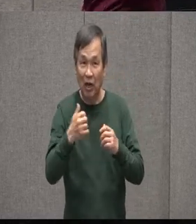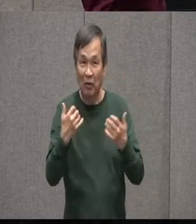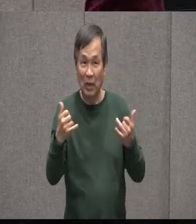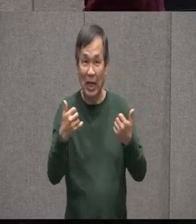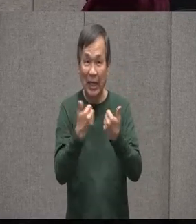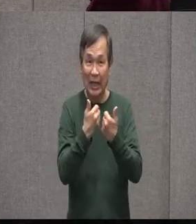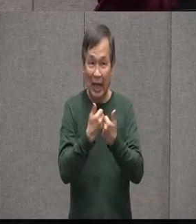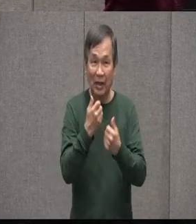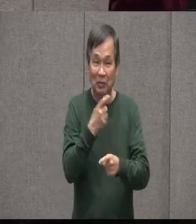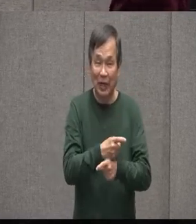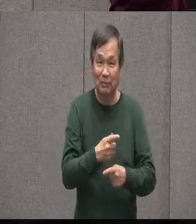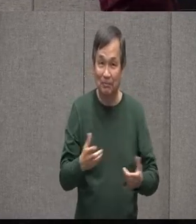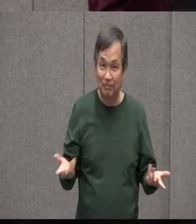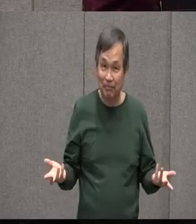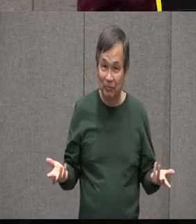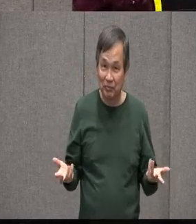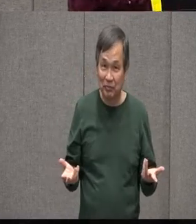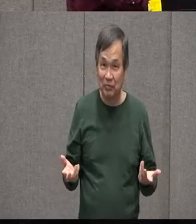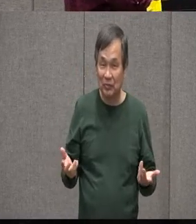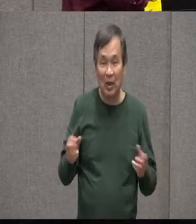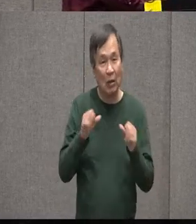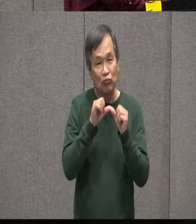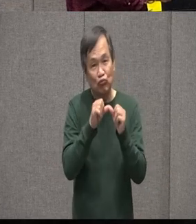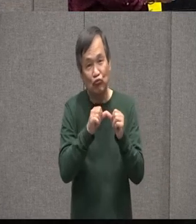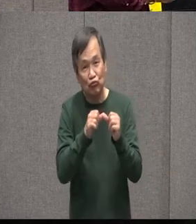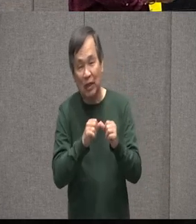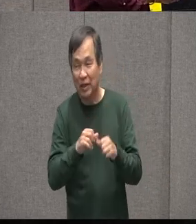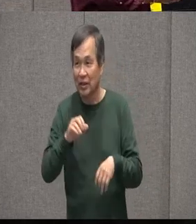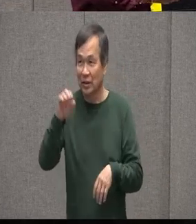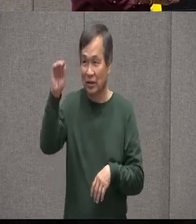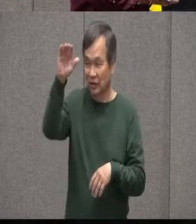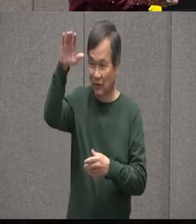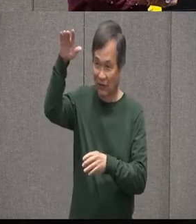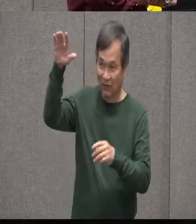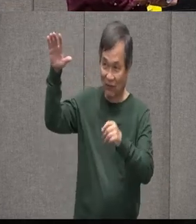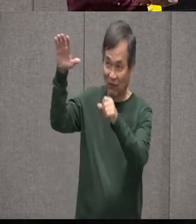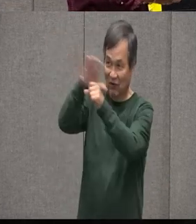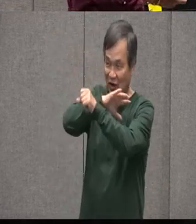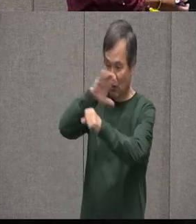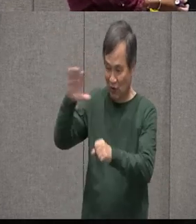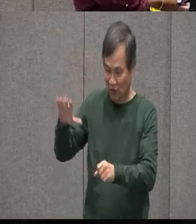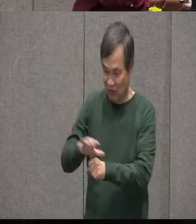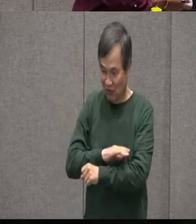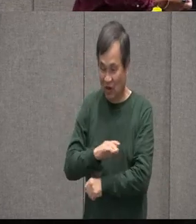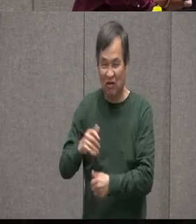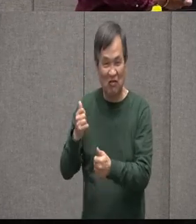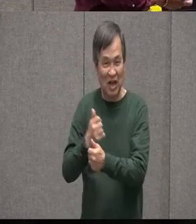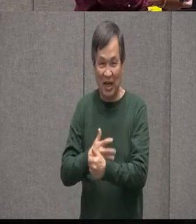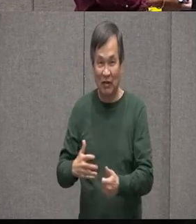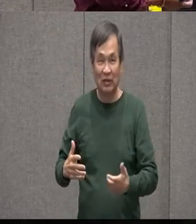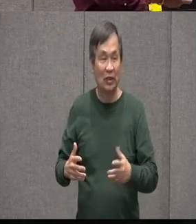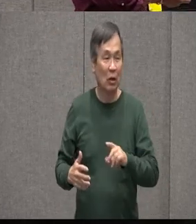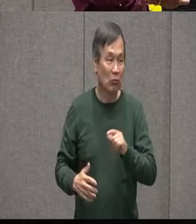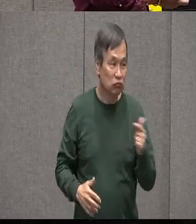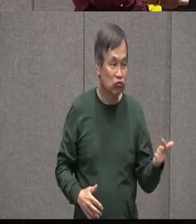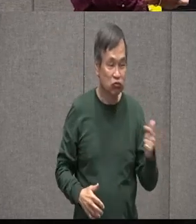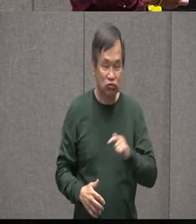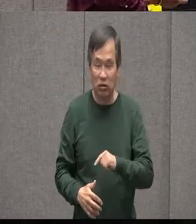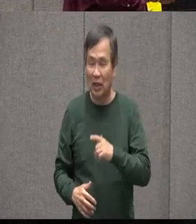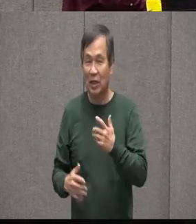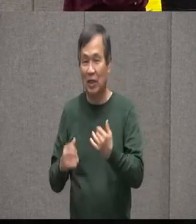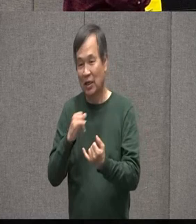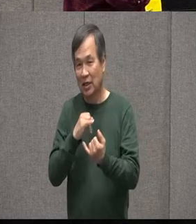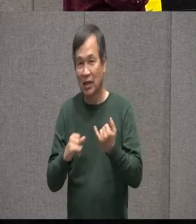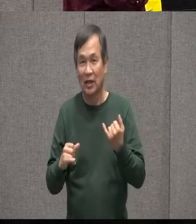together. You would keep playing until you had all of your boxes filled in. You just keep going back and forth, and then you total